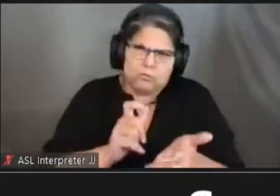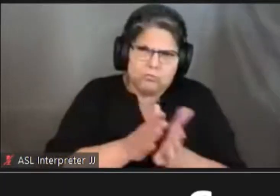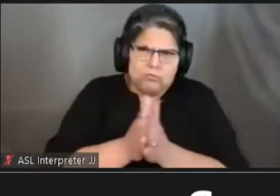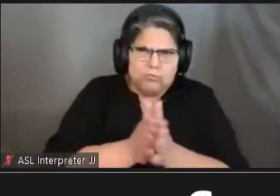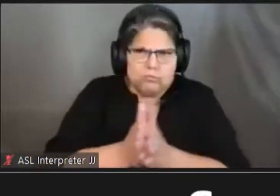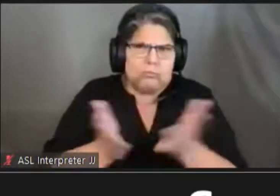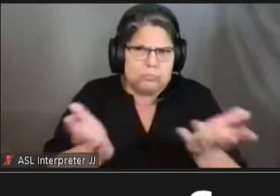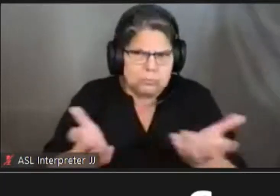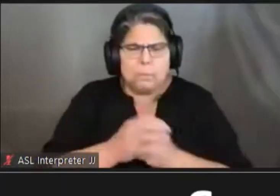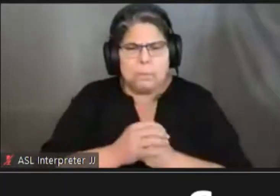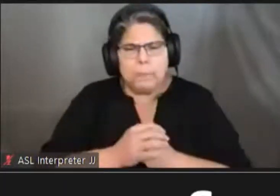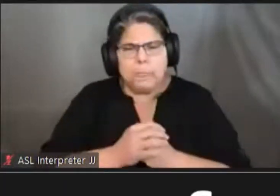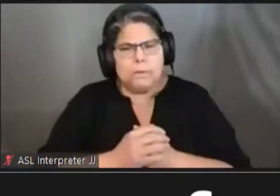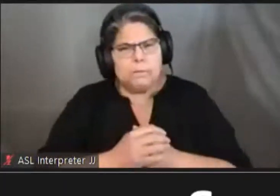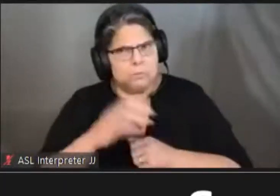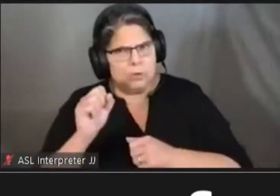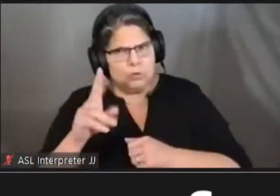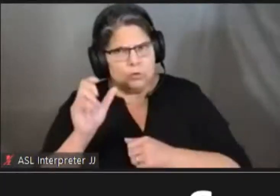Okay.